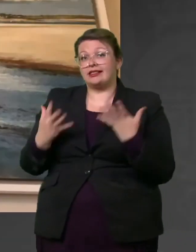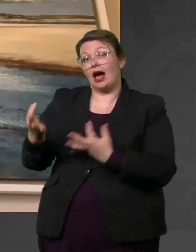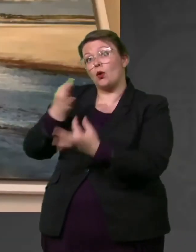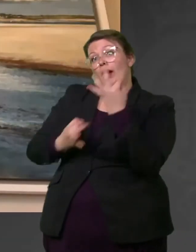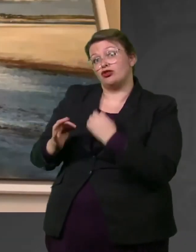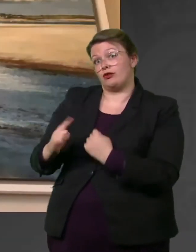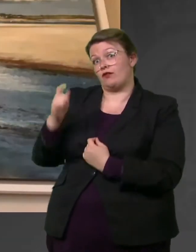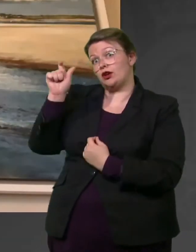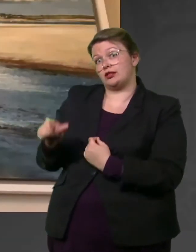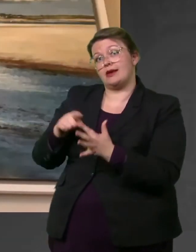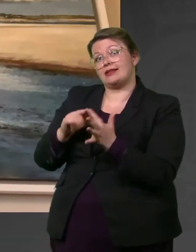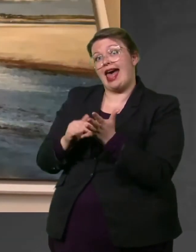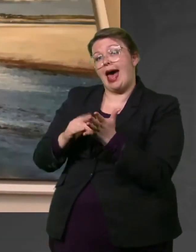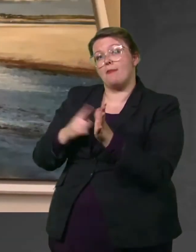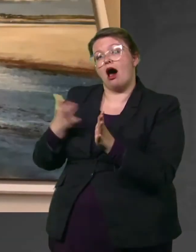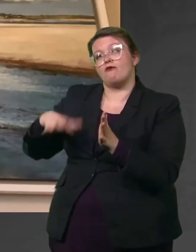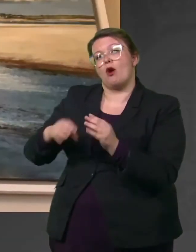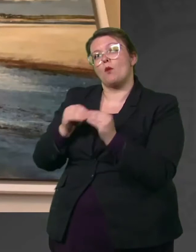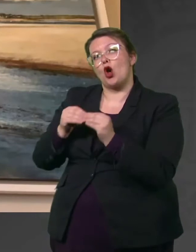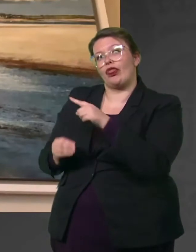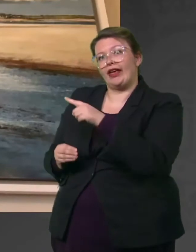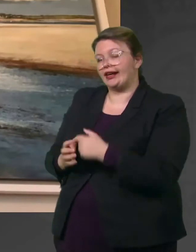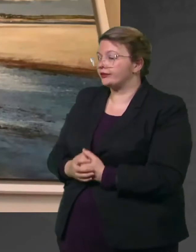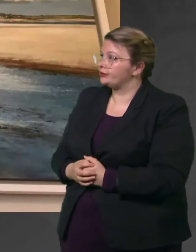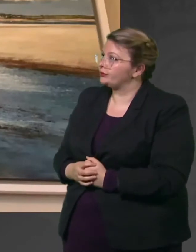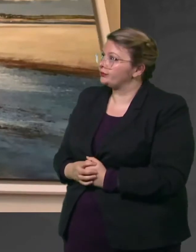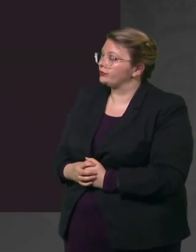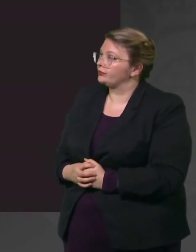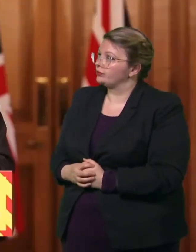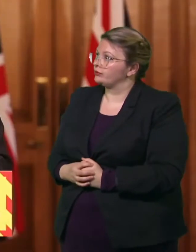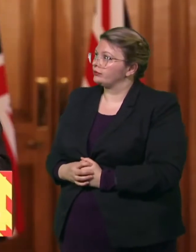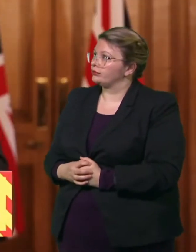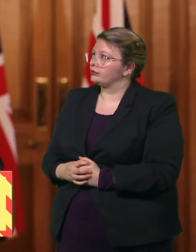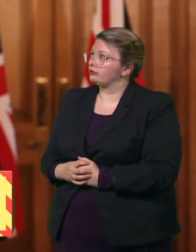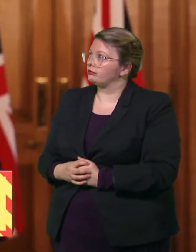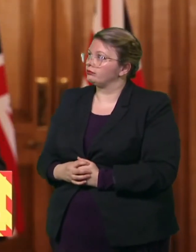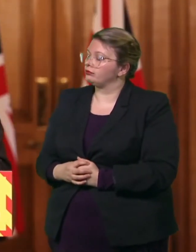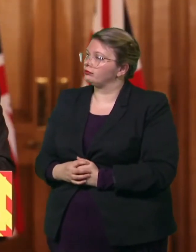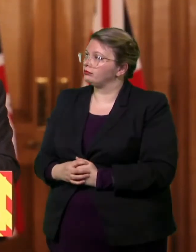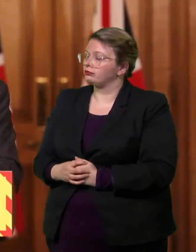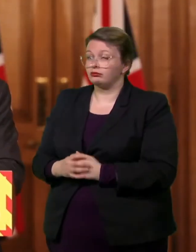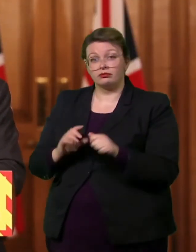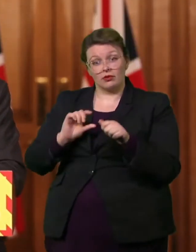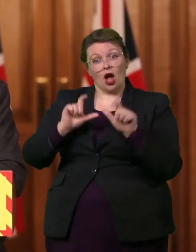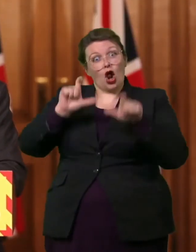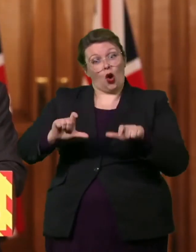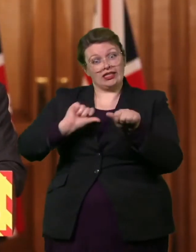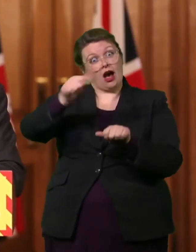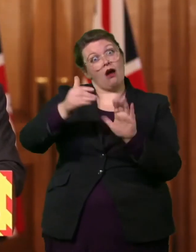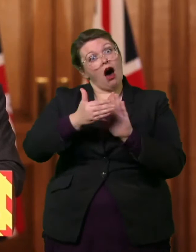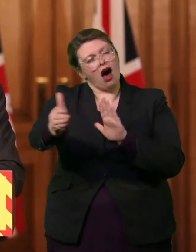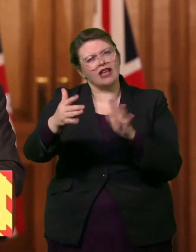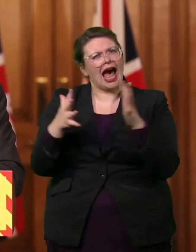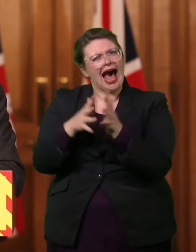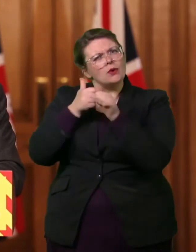have for supporting university students through your roadmap out of lockdown? Thanks very much, Emma. It's an incredibly important